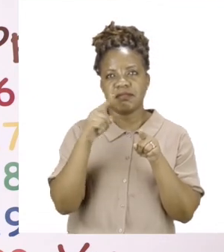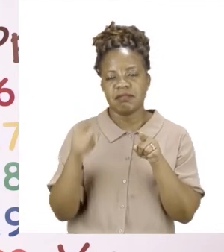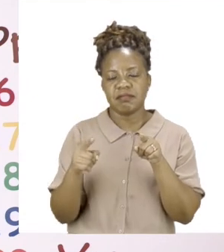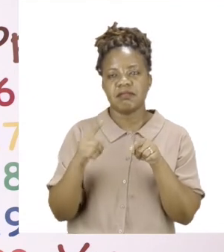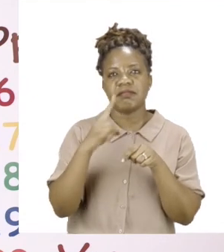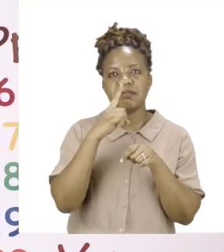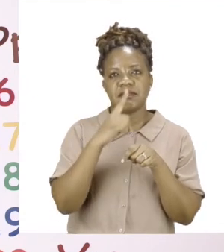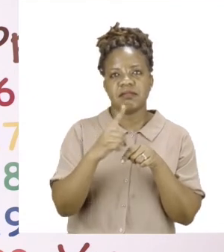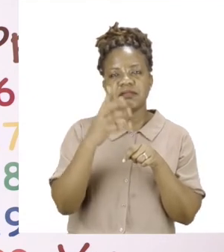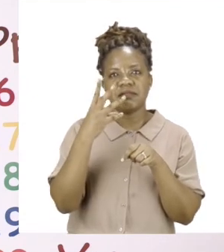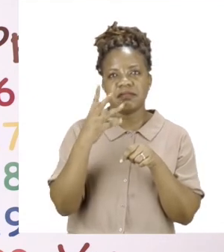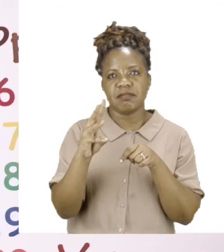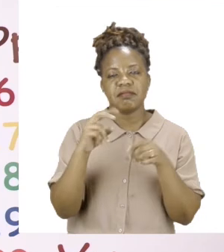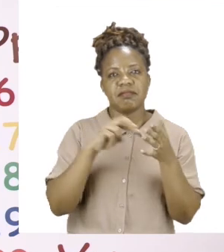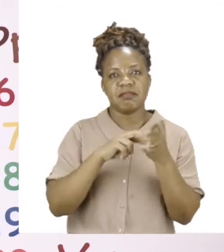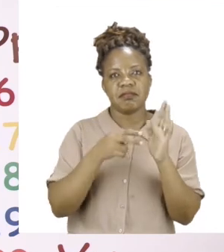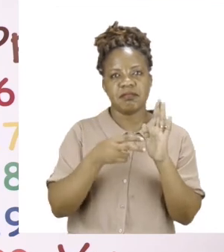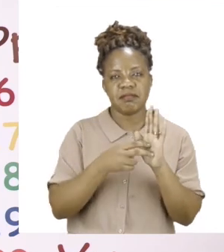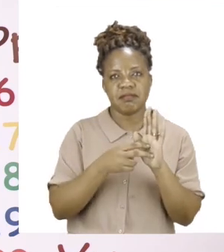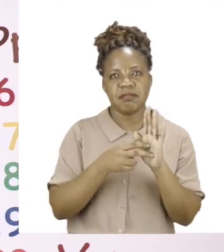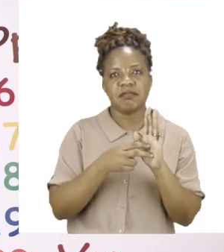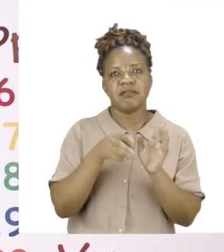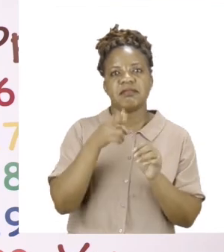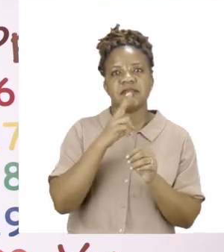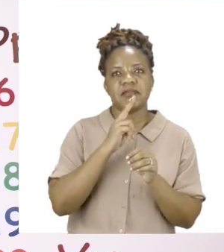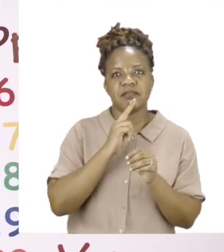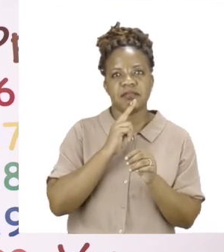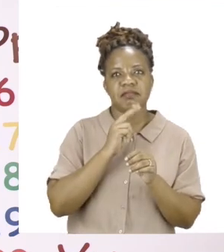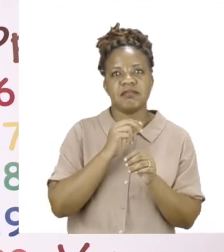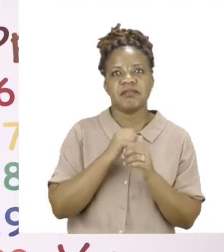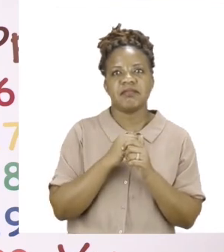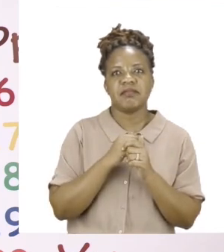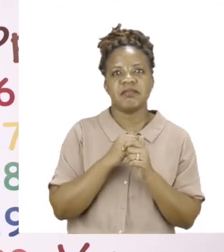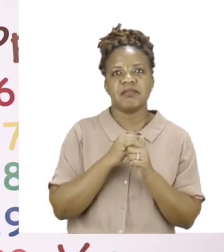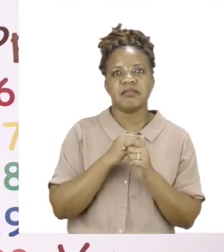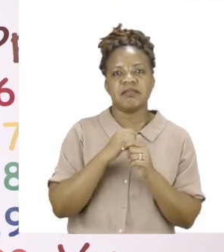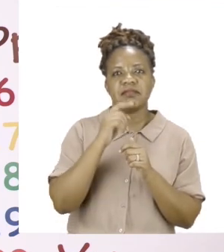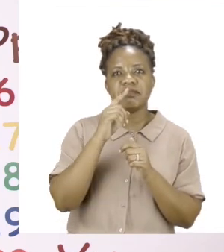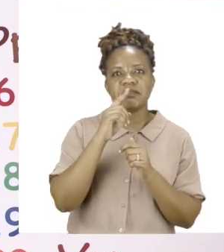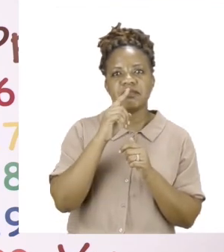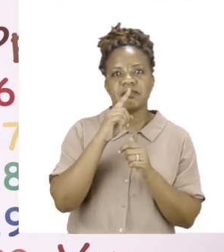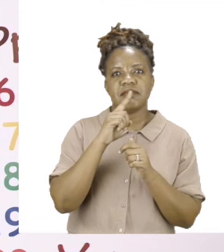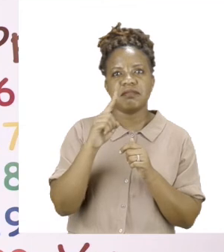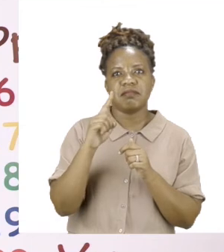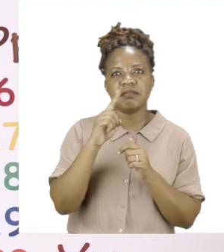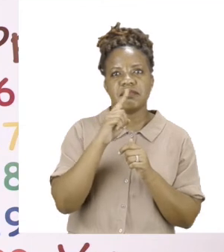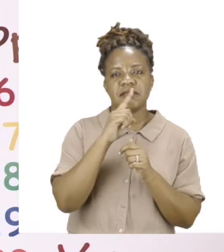11. So that means that our answer is 11.